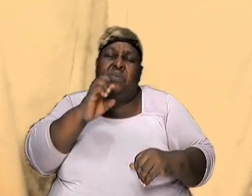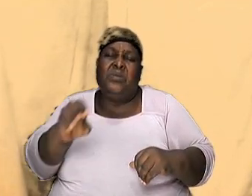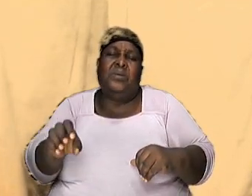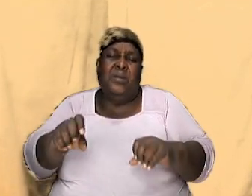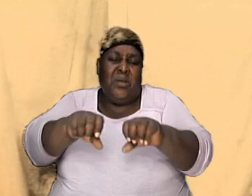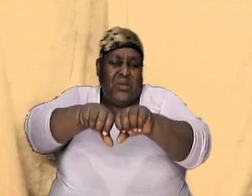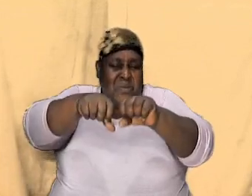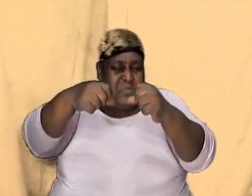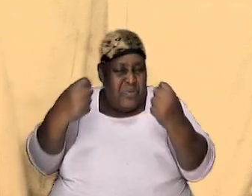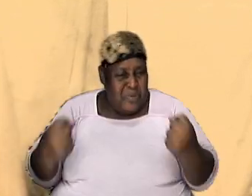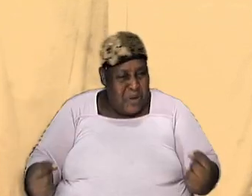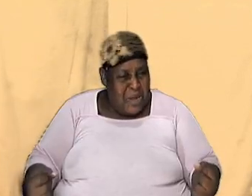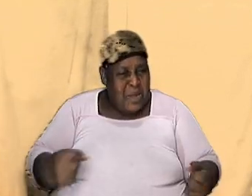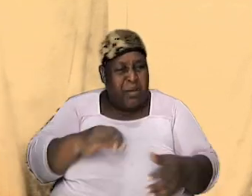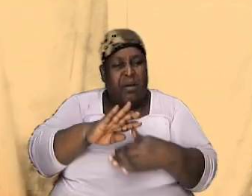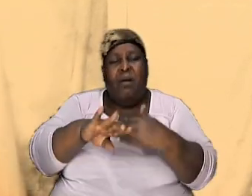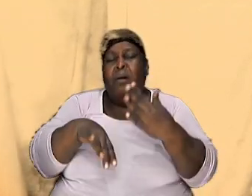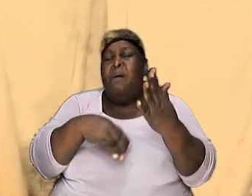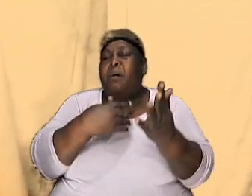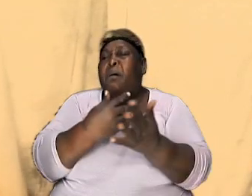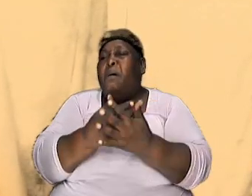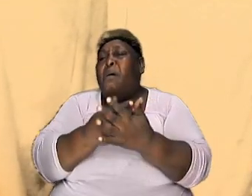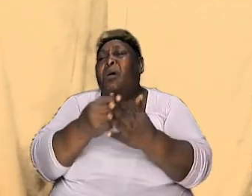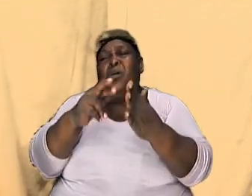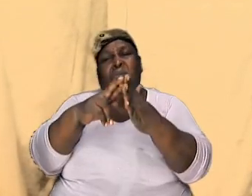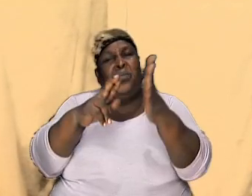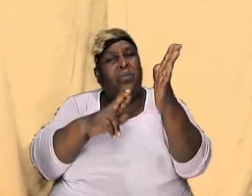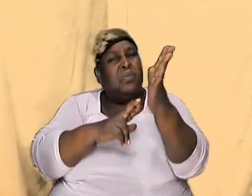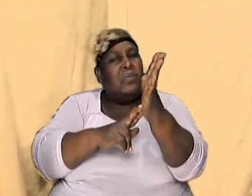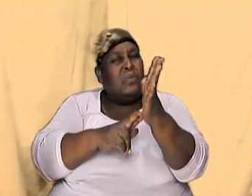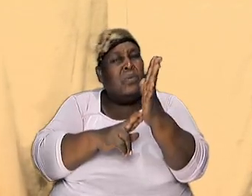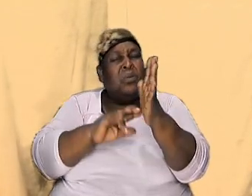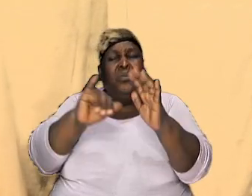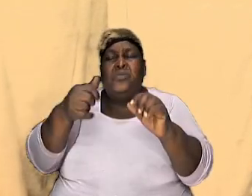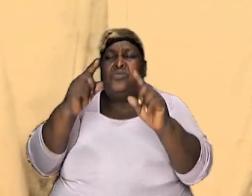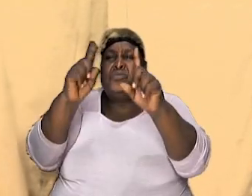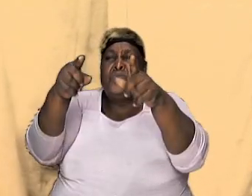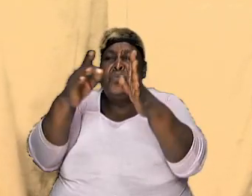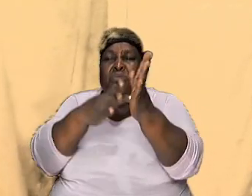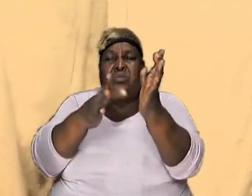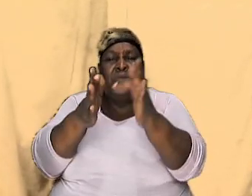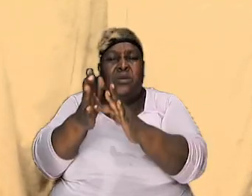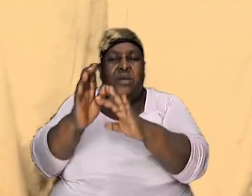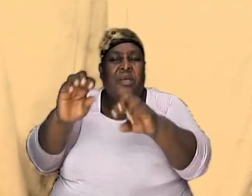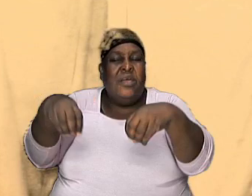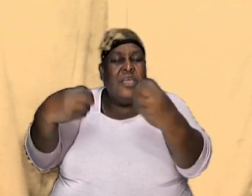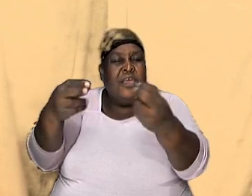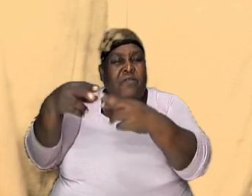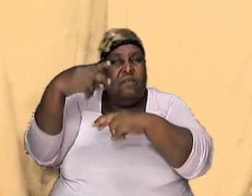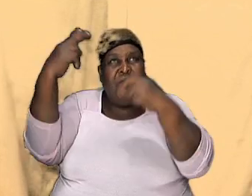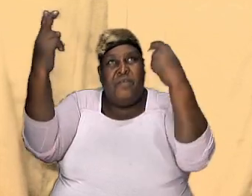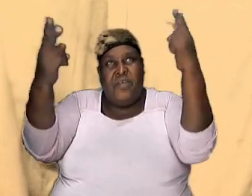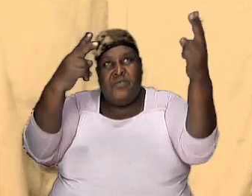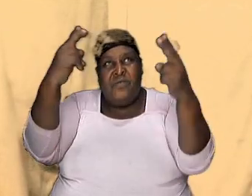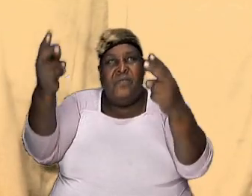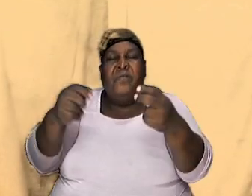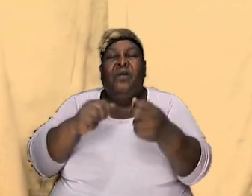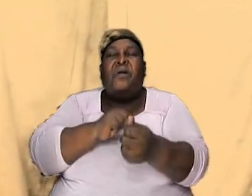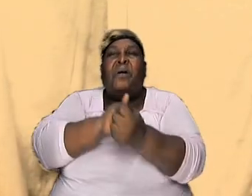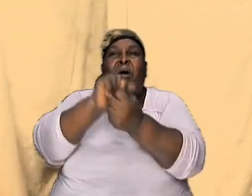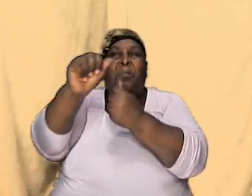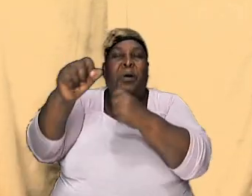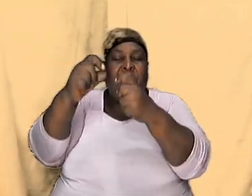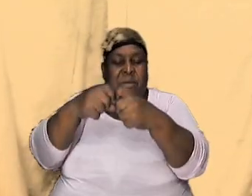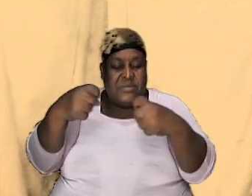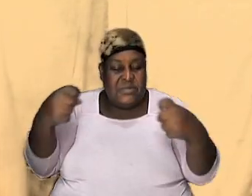traditions, amen, just to get to Jesus, amen, it gave her the victory over her past sin, amen, and she was able to leave